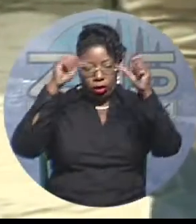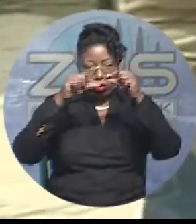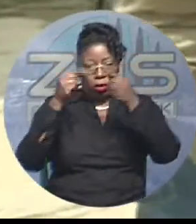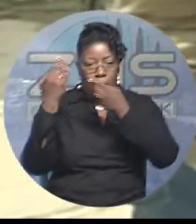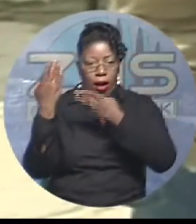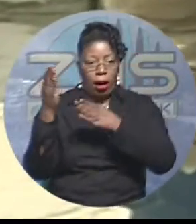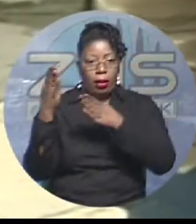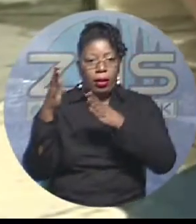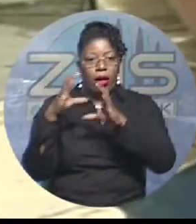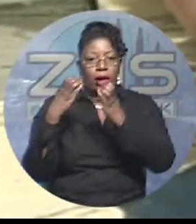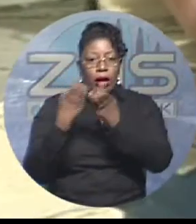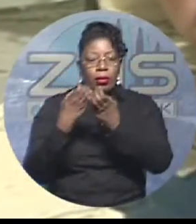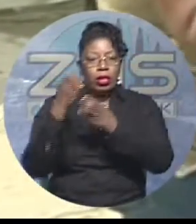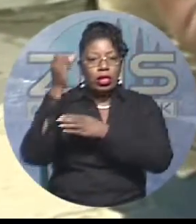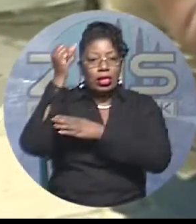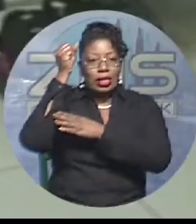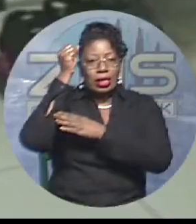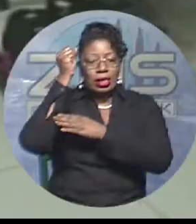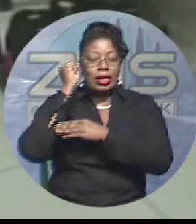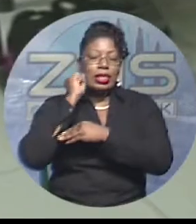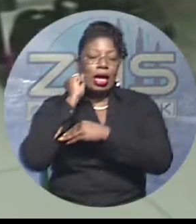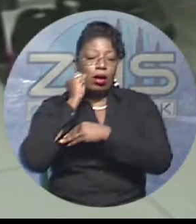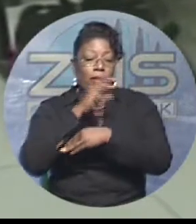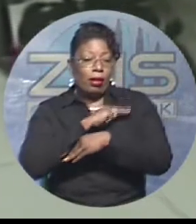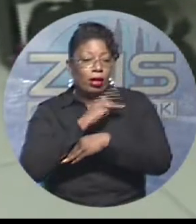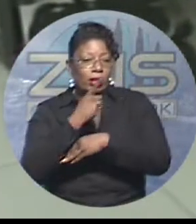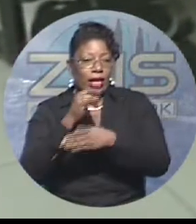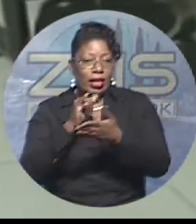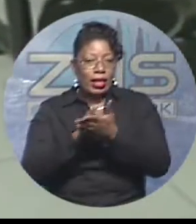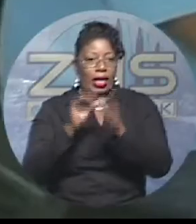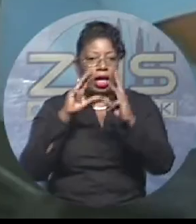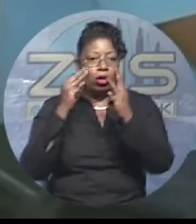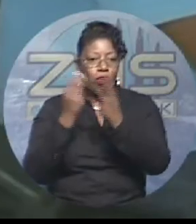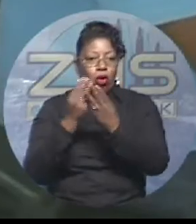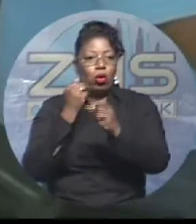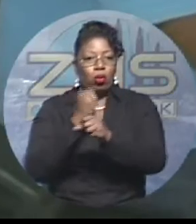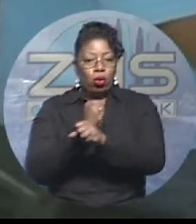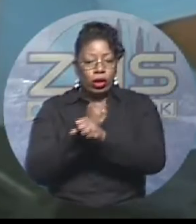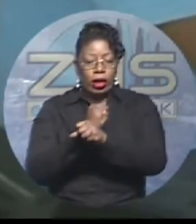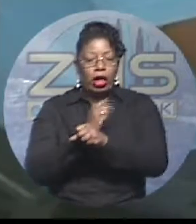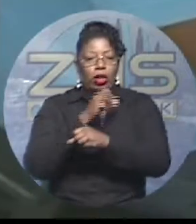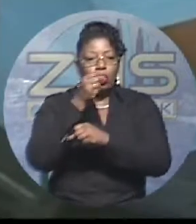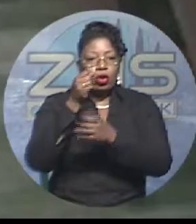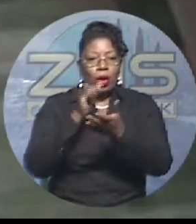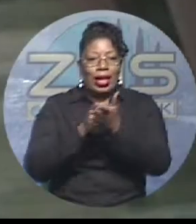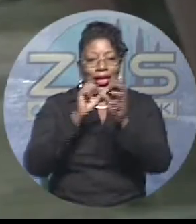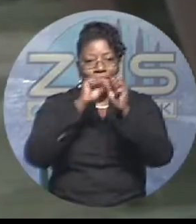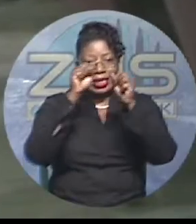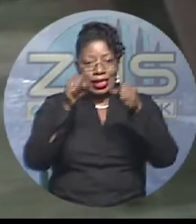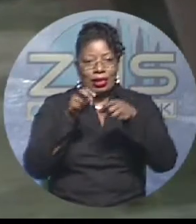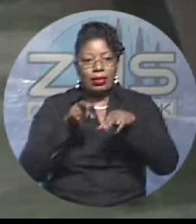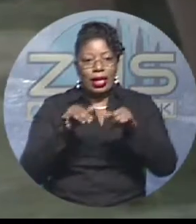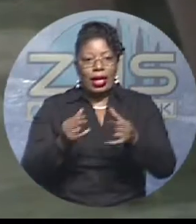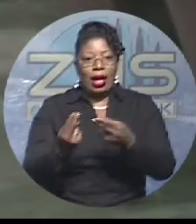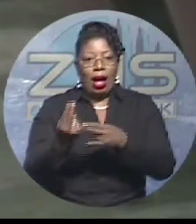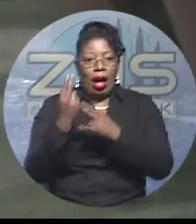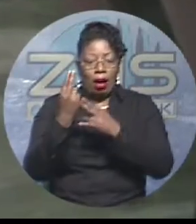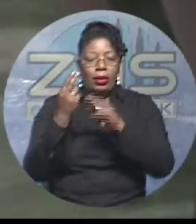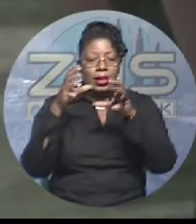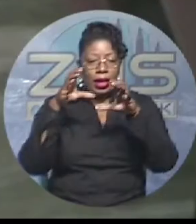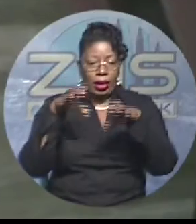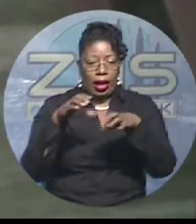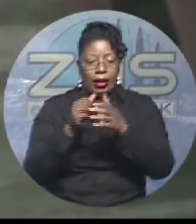Bahama Power Company, Sarah McDonald, says all of the crews were working around the clock to ensure that the system stayed up as long as